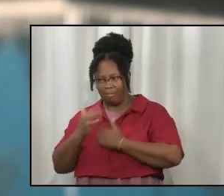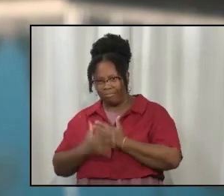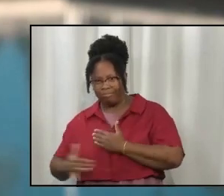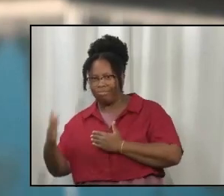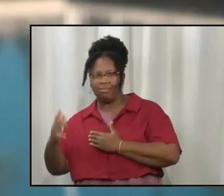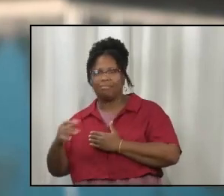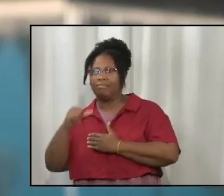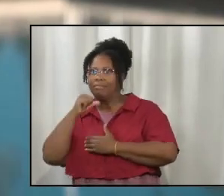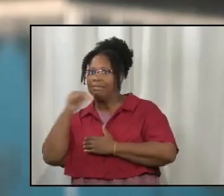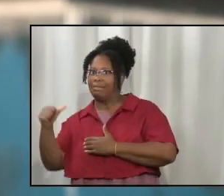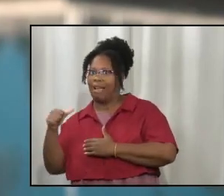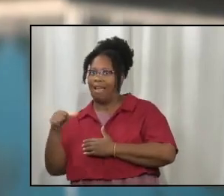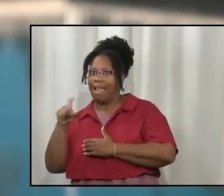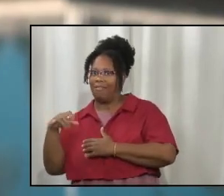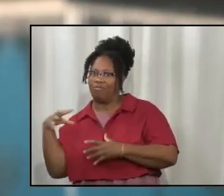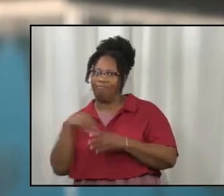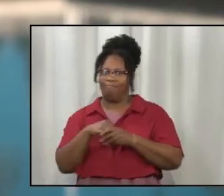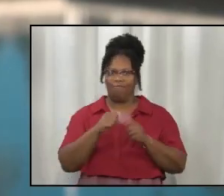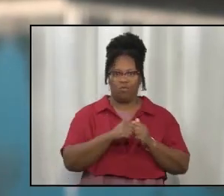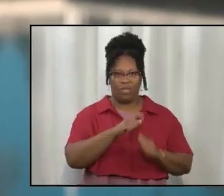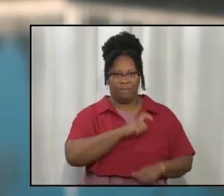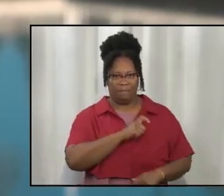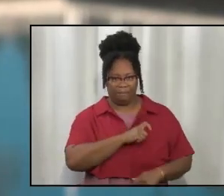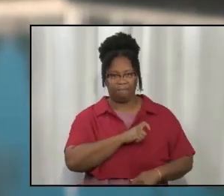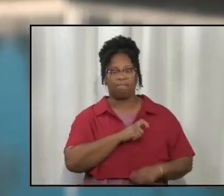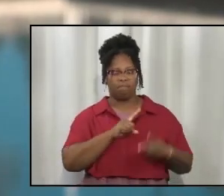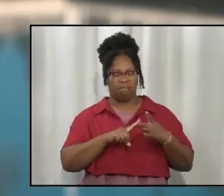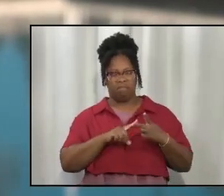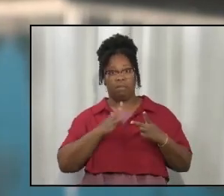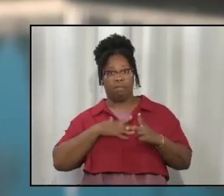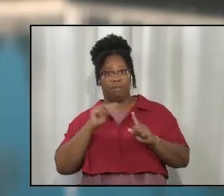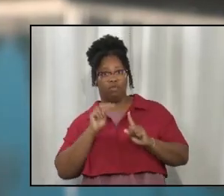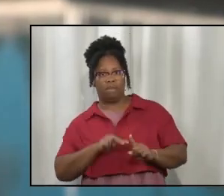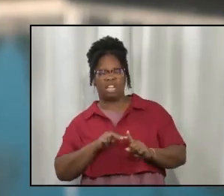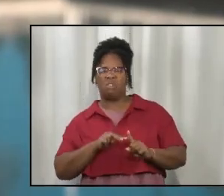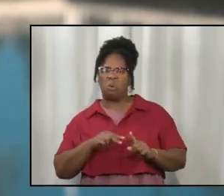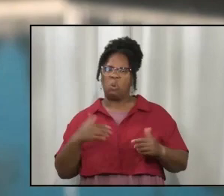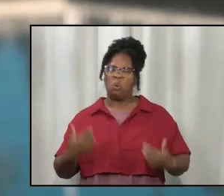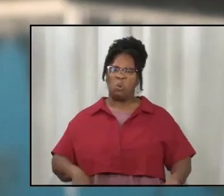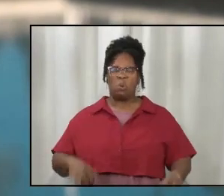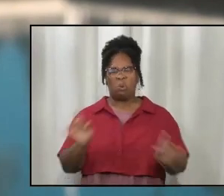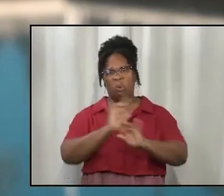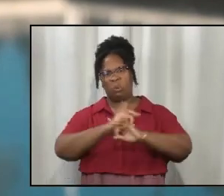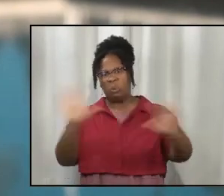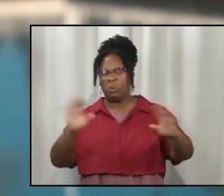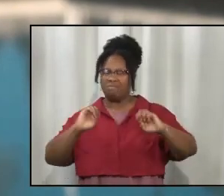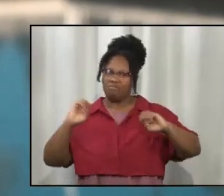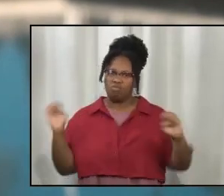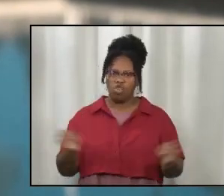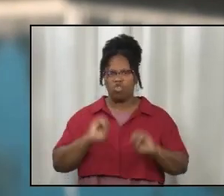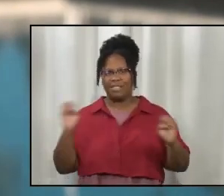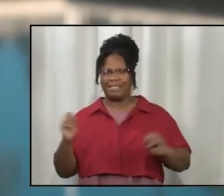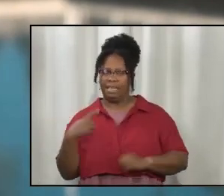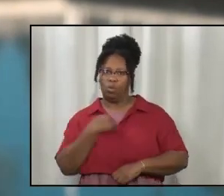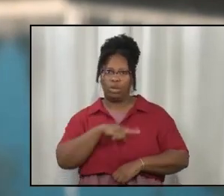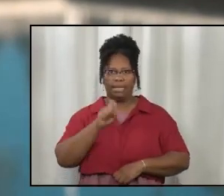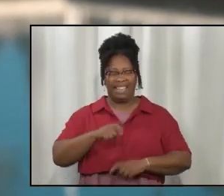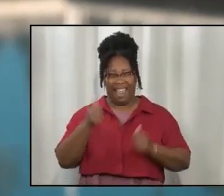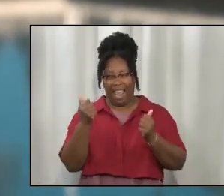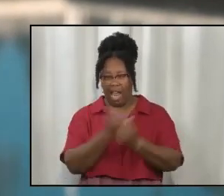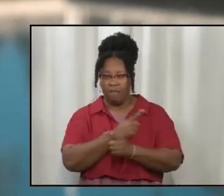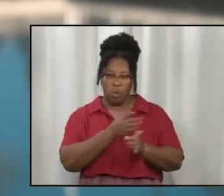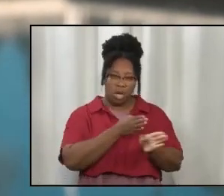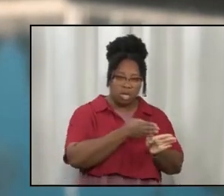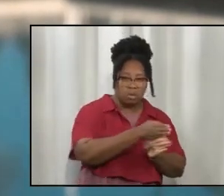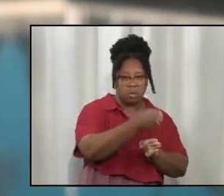it is this is an emergency. It's a crisis, and we really need all oars in the water rowing at the same